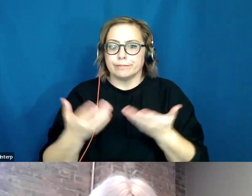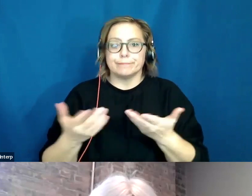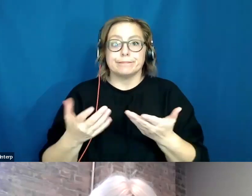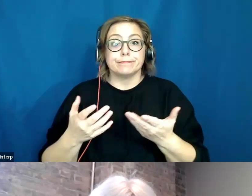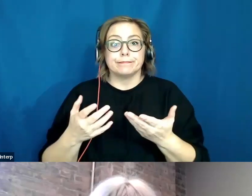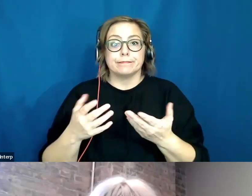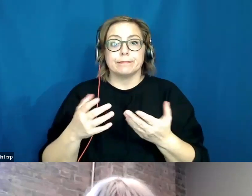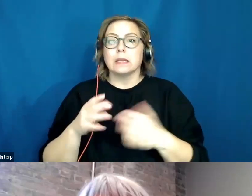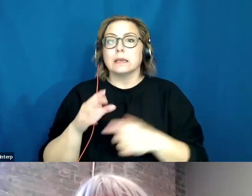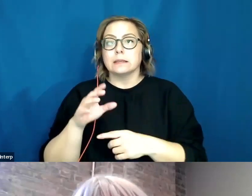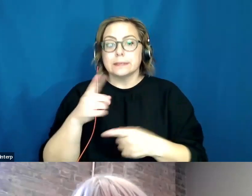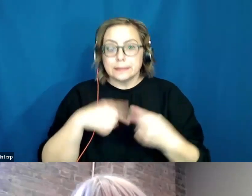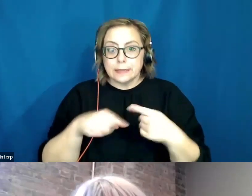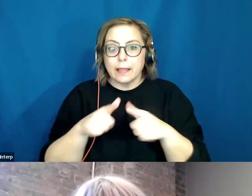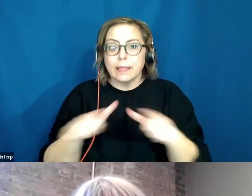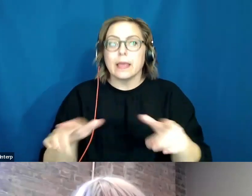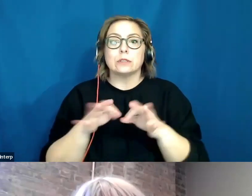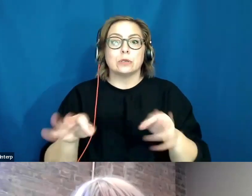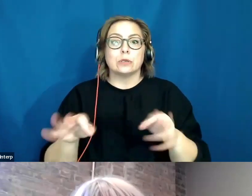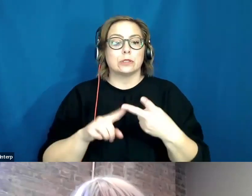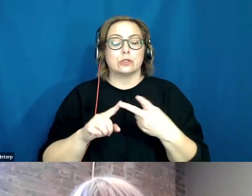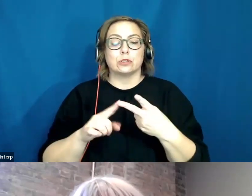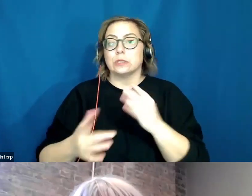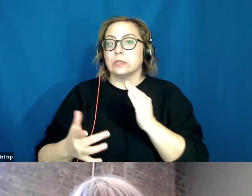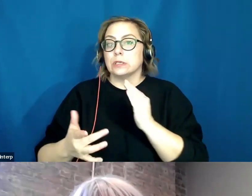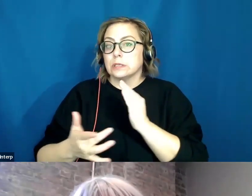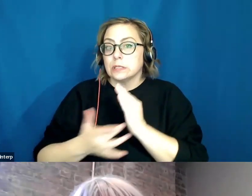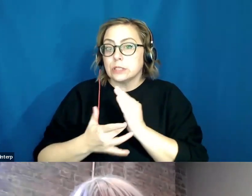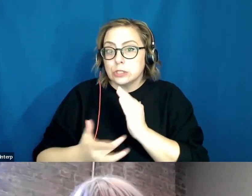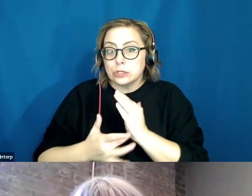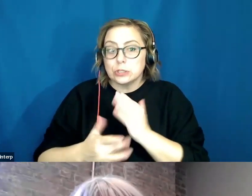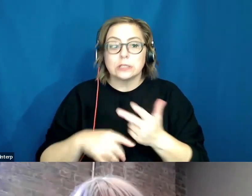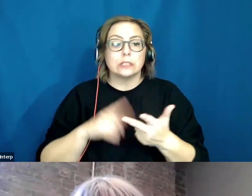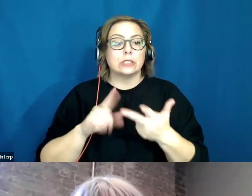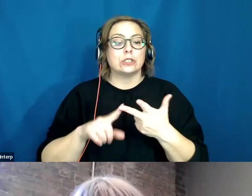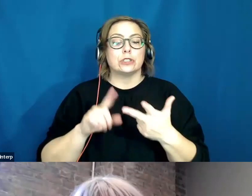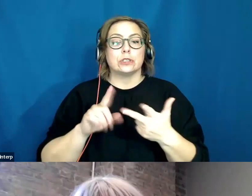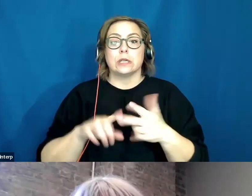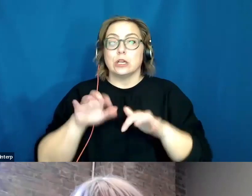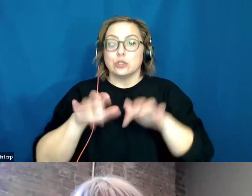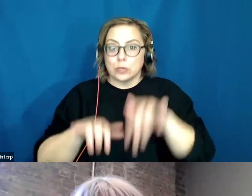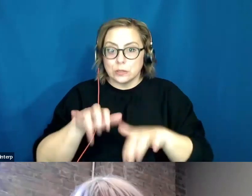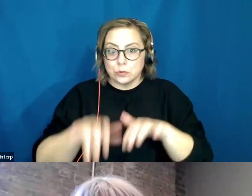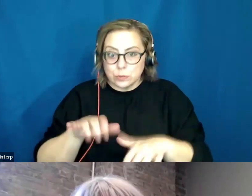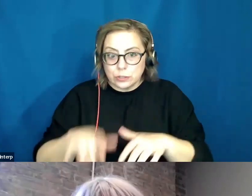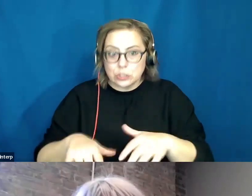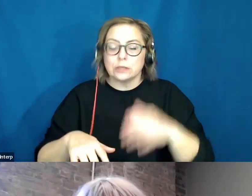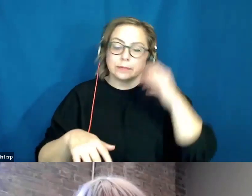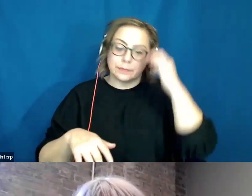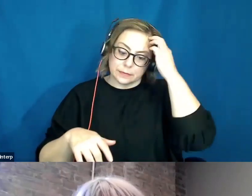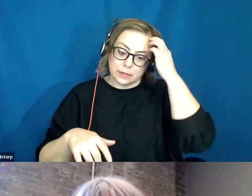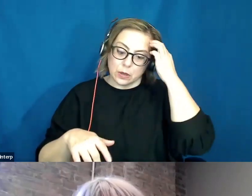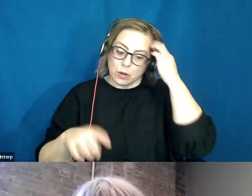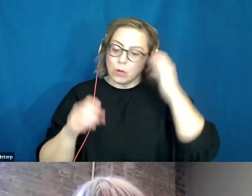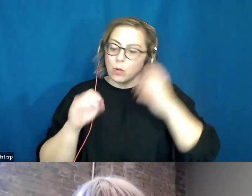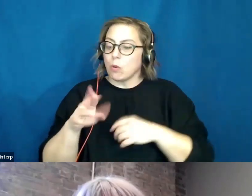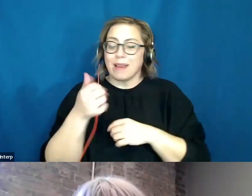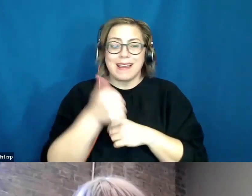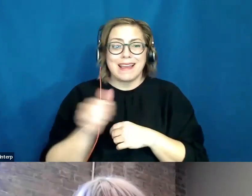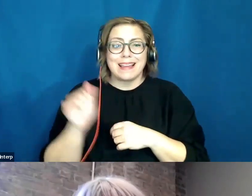sign language interpreters, technicians, studio assistants, transcription services, or any kind of